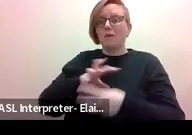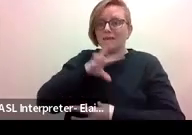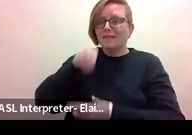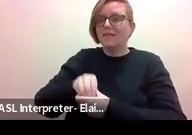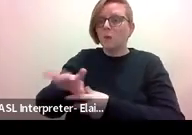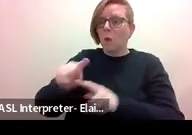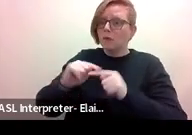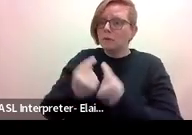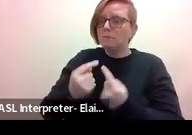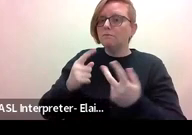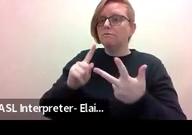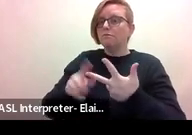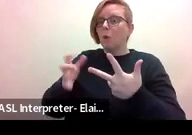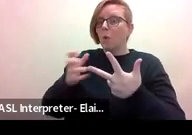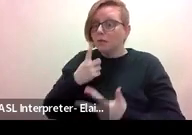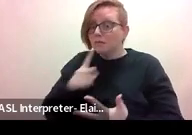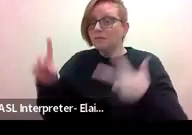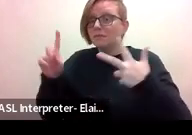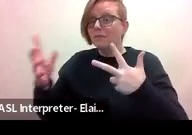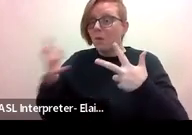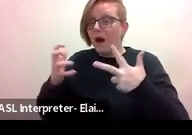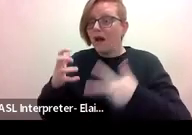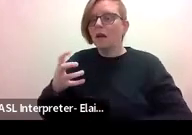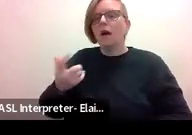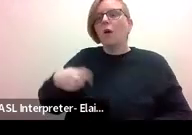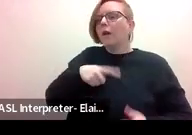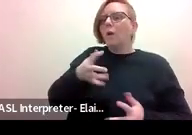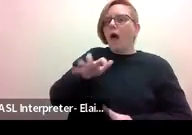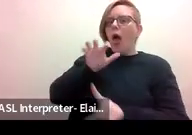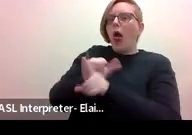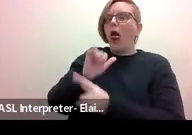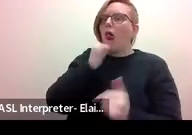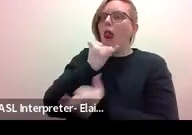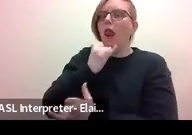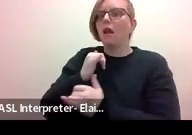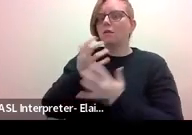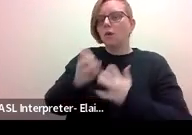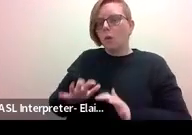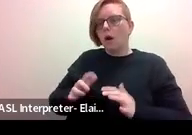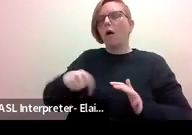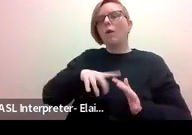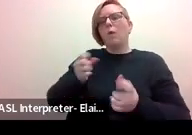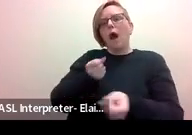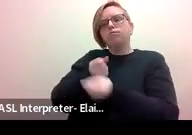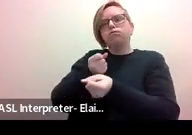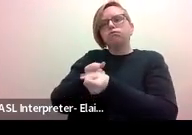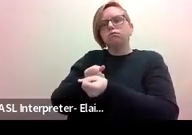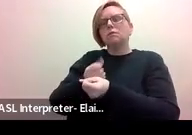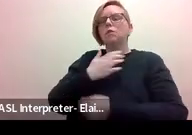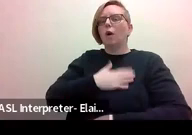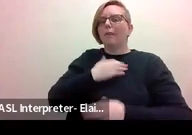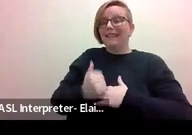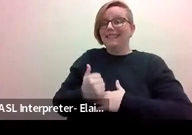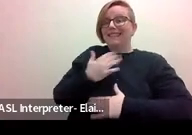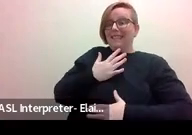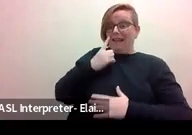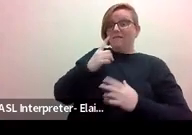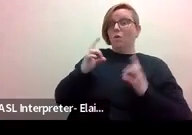to, the gotcha committee. That's not how we view ourselves at all. So please feel free to use us for that